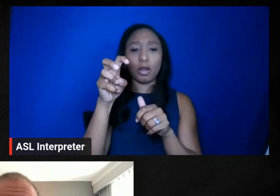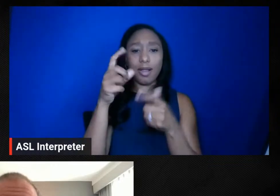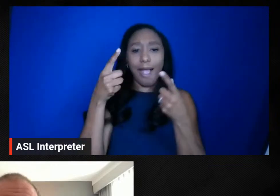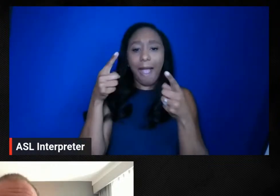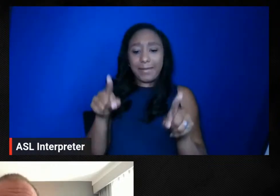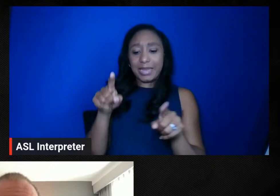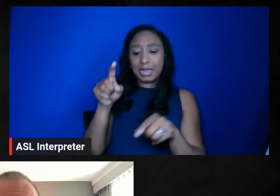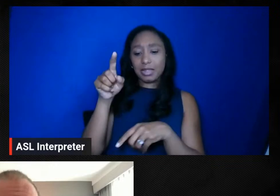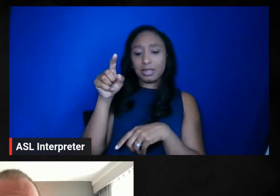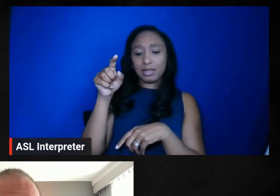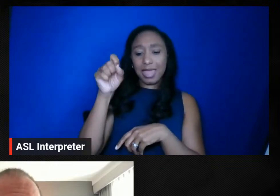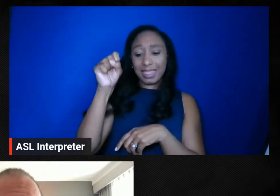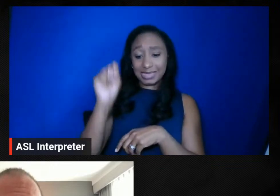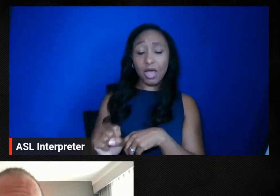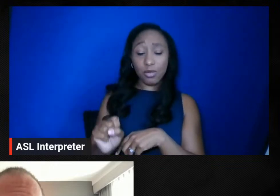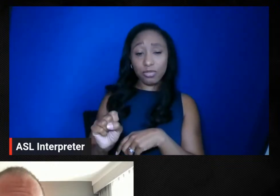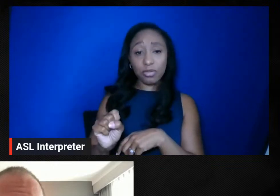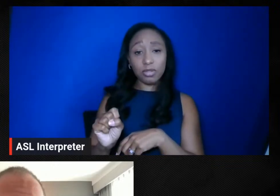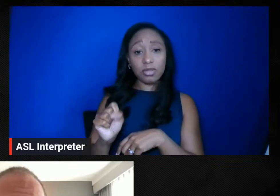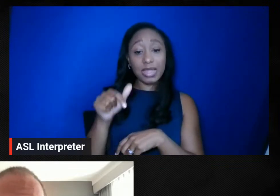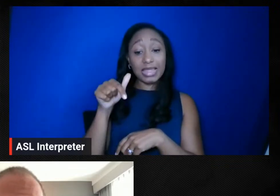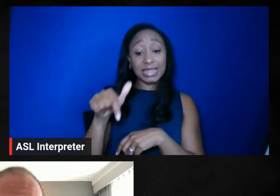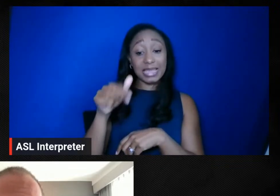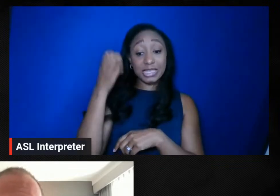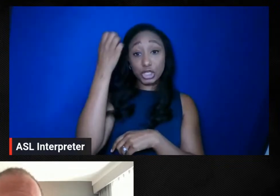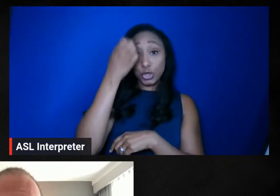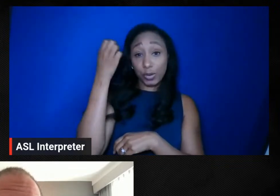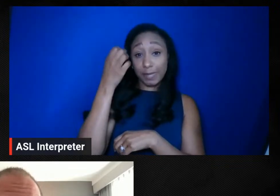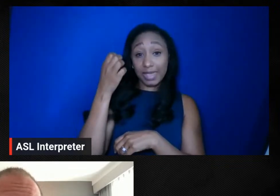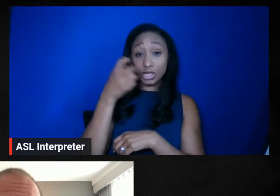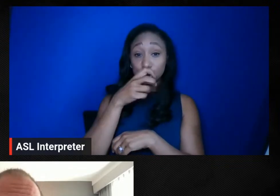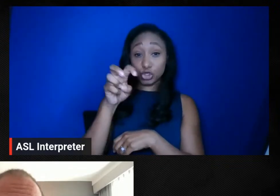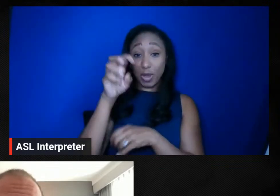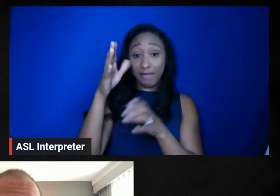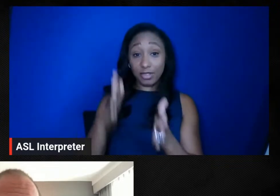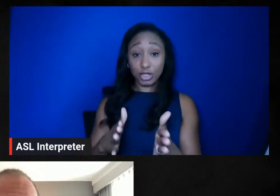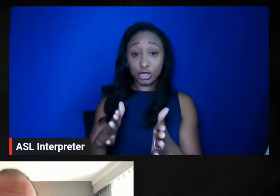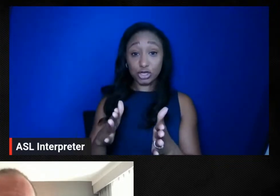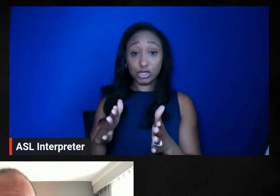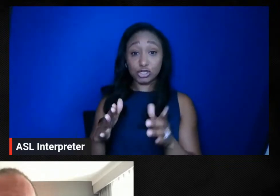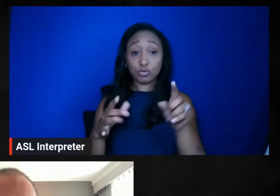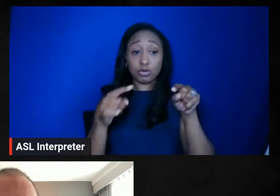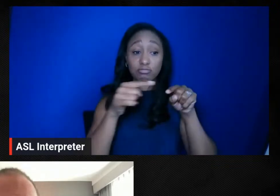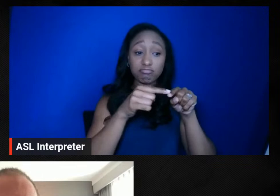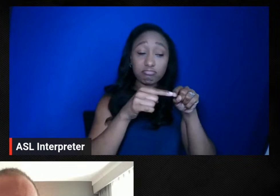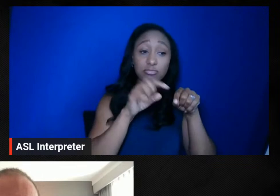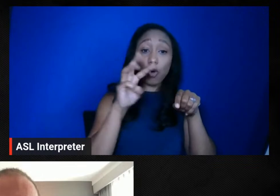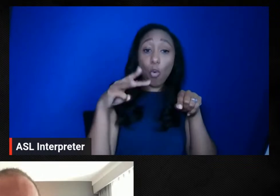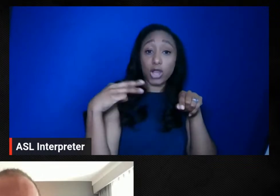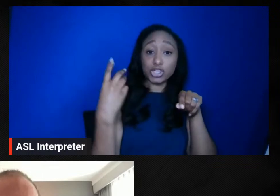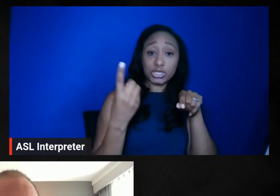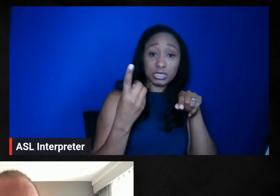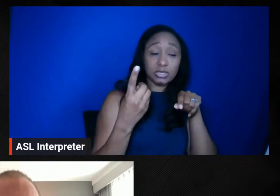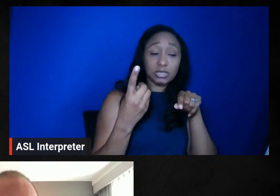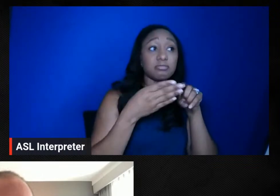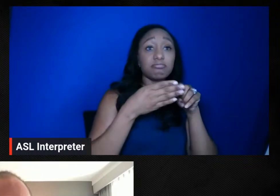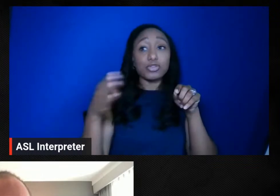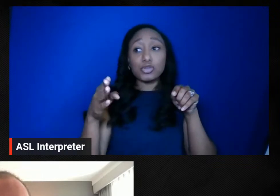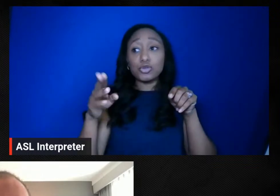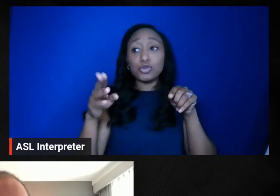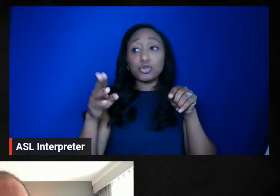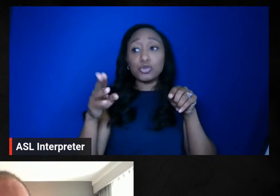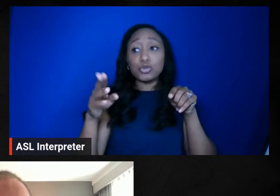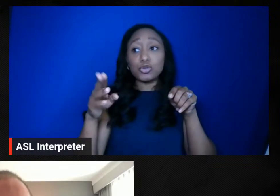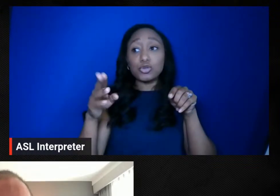these rich European travelers were often on their way from Washington to New Orleans to see the mighty Mississippi River. And they travel